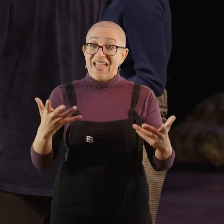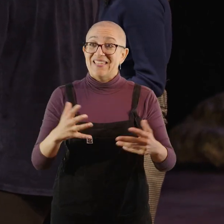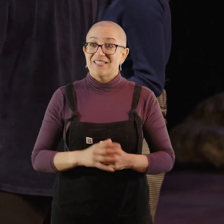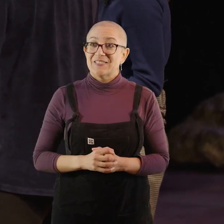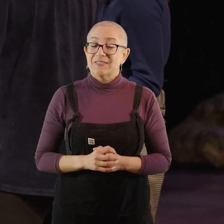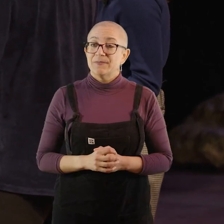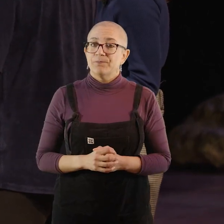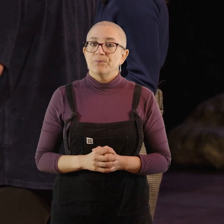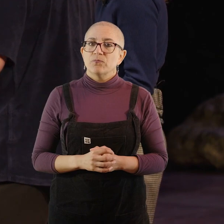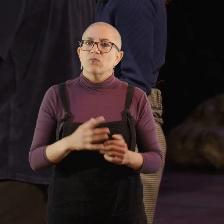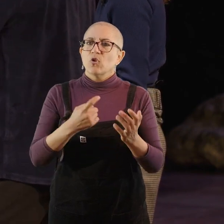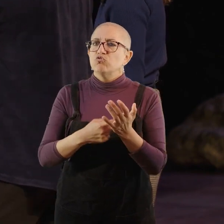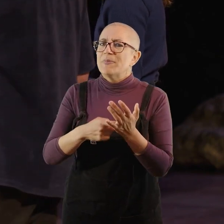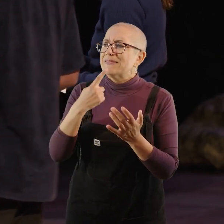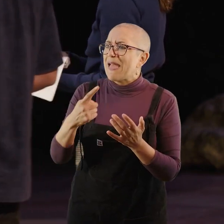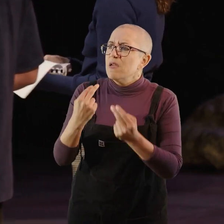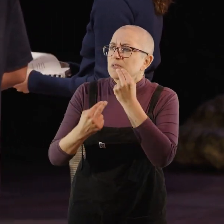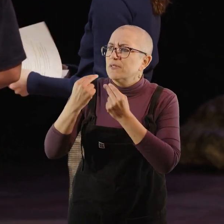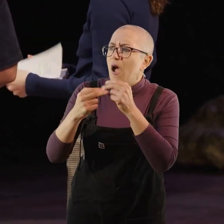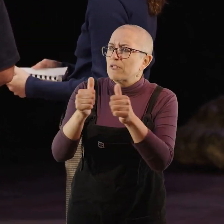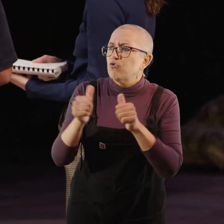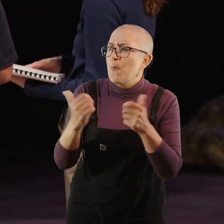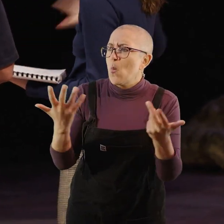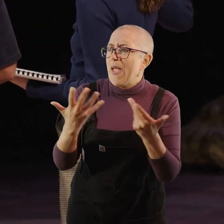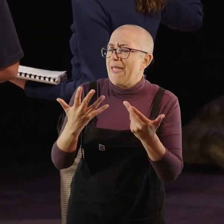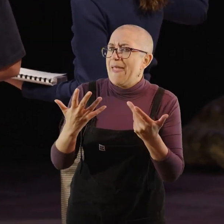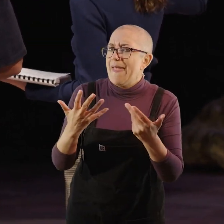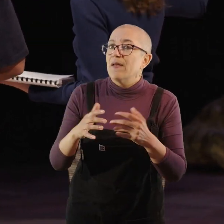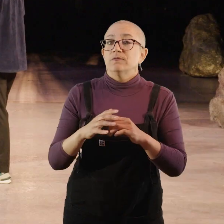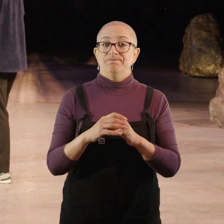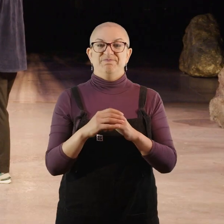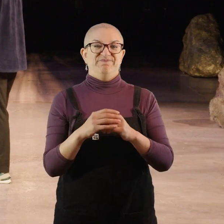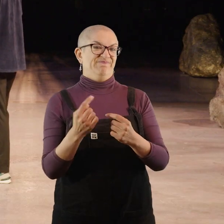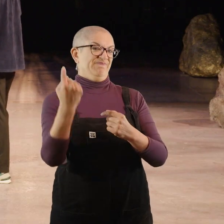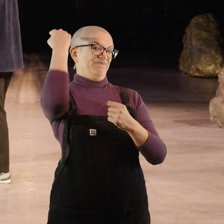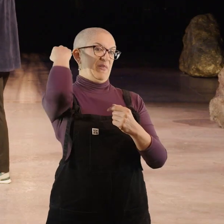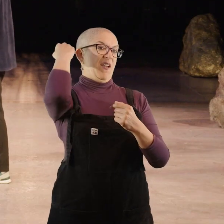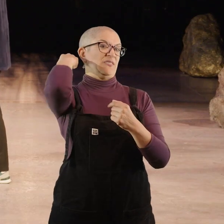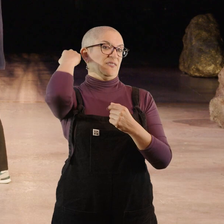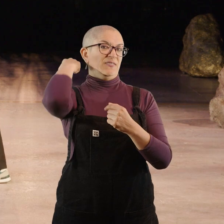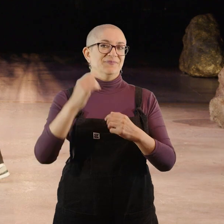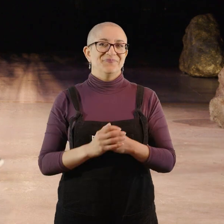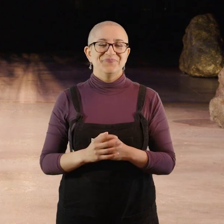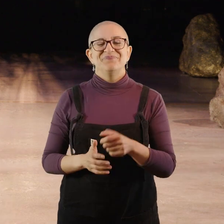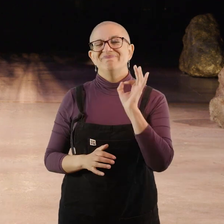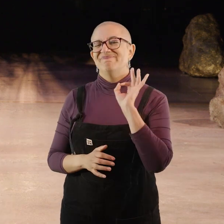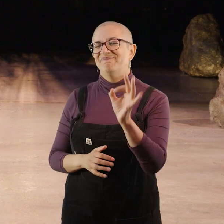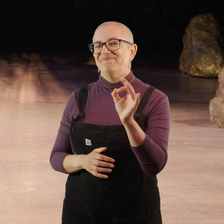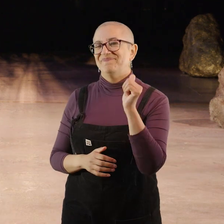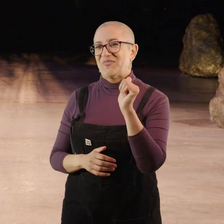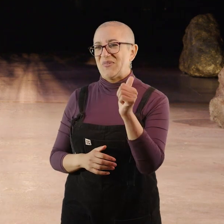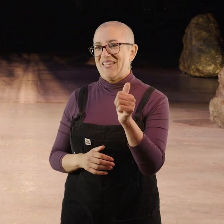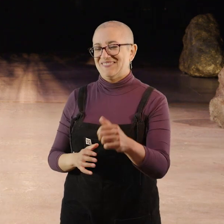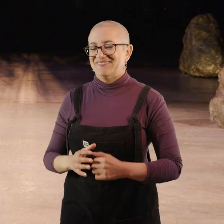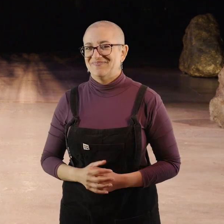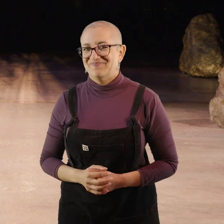we say the dining room is? it probably is easiest for the dining room to be Up from there. Be there. Yeah. Nice one, okay. Yeah. Can we stick you? Oh, yes,